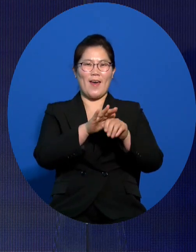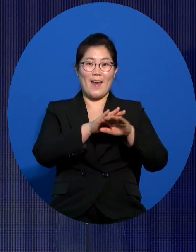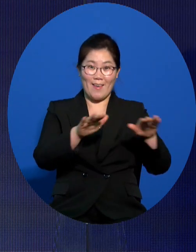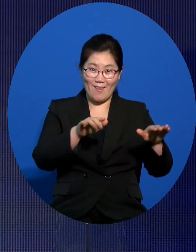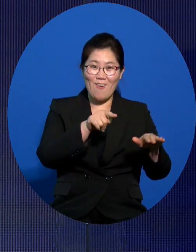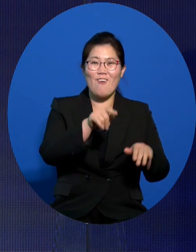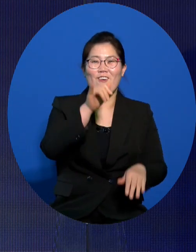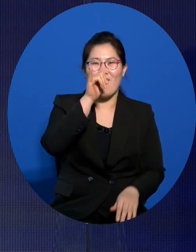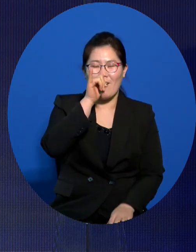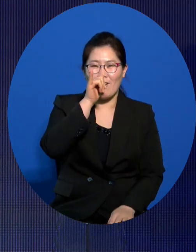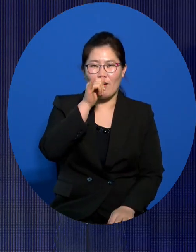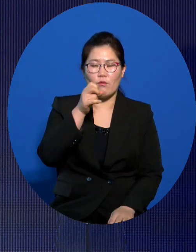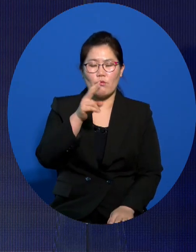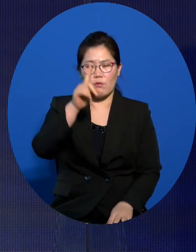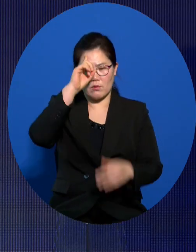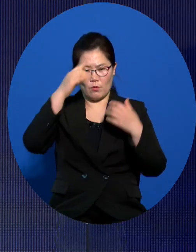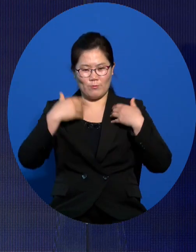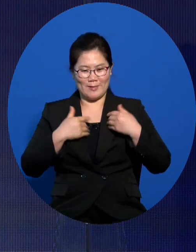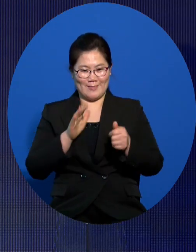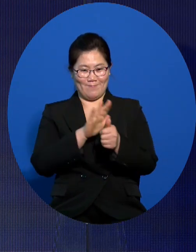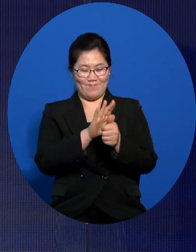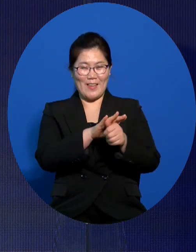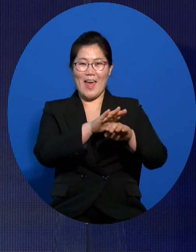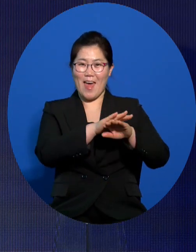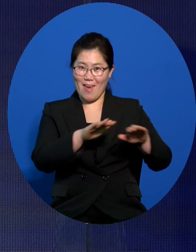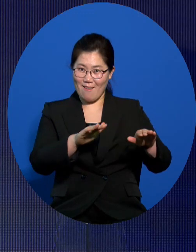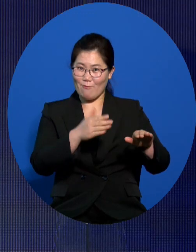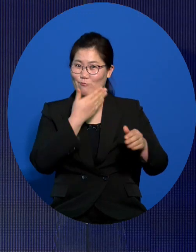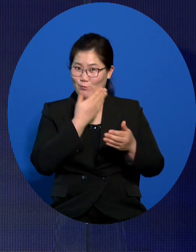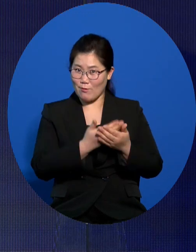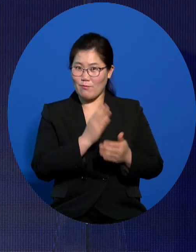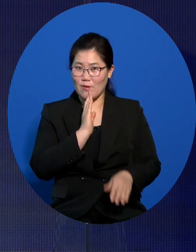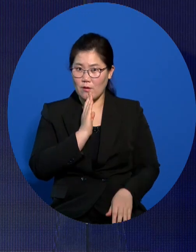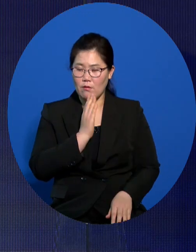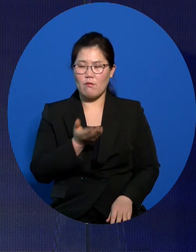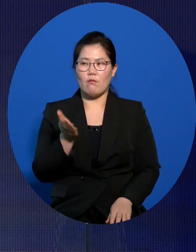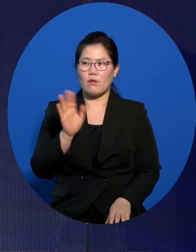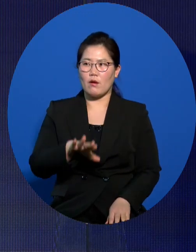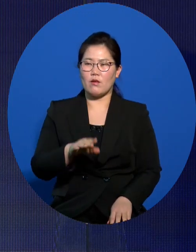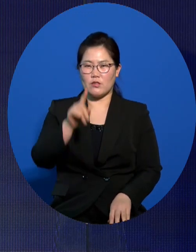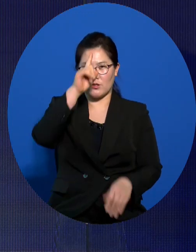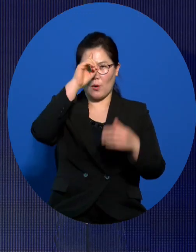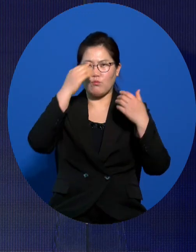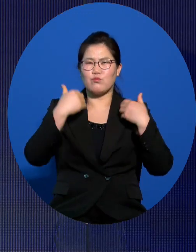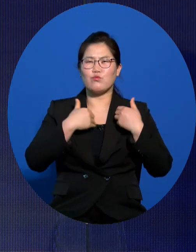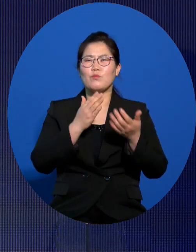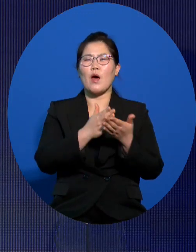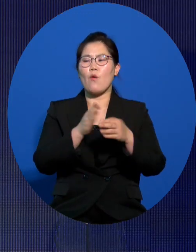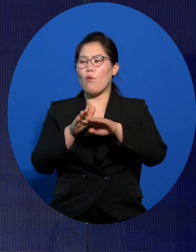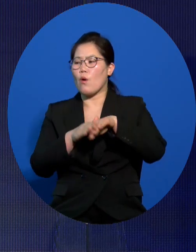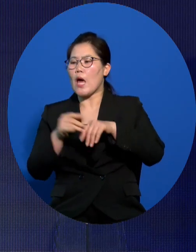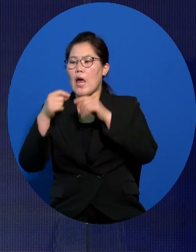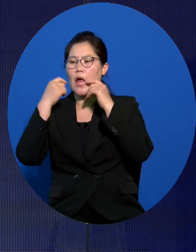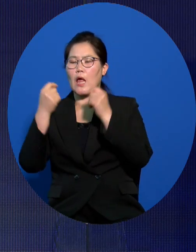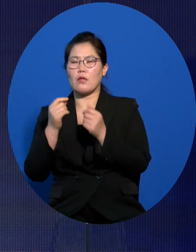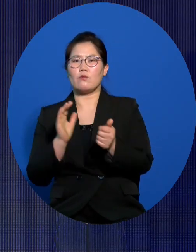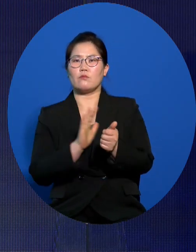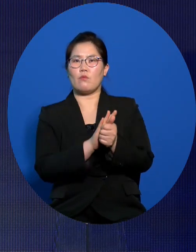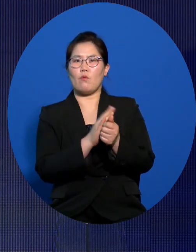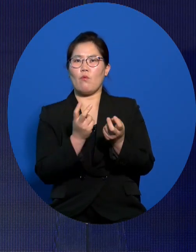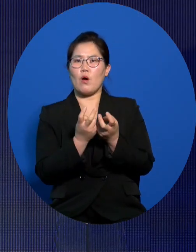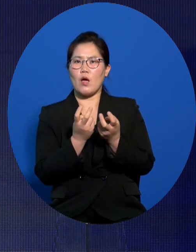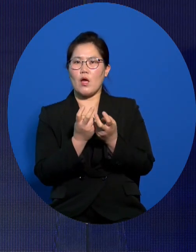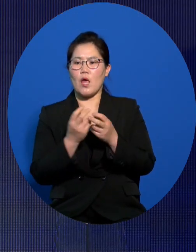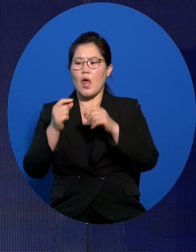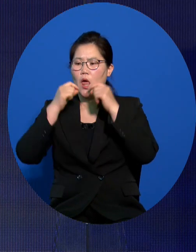are dealt through the public sector by the government. And then I think that there are issues that the private sector is dealing